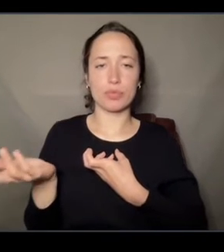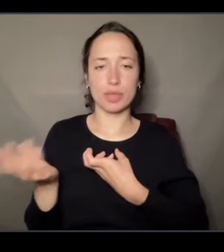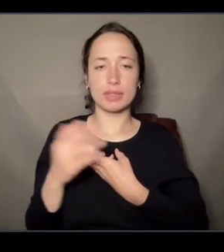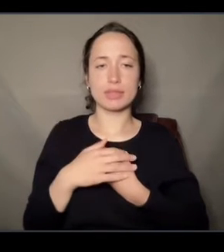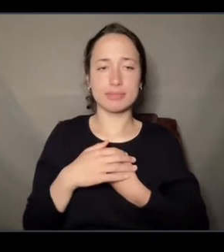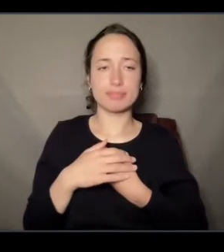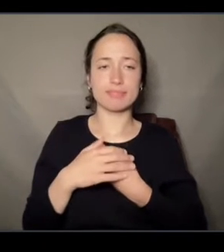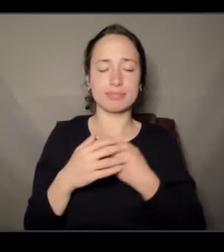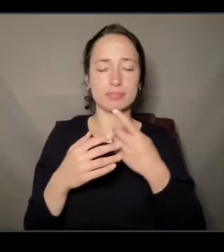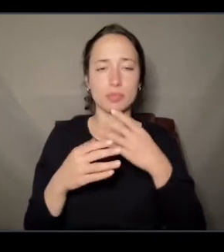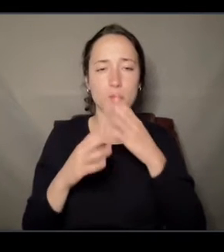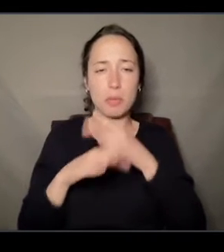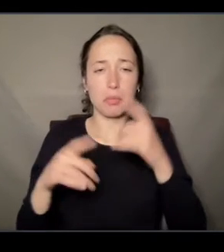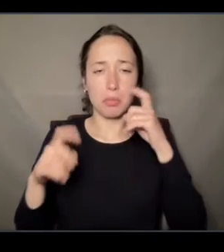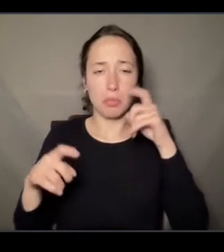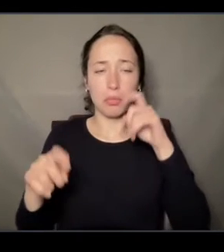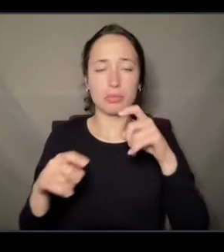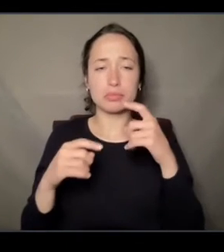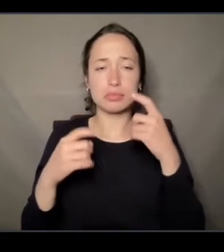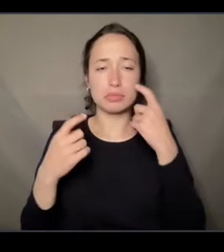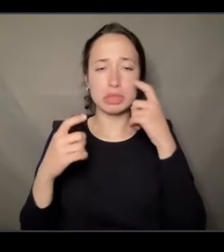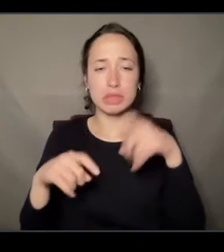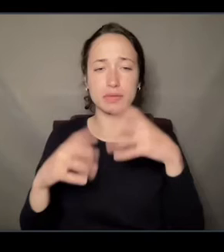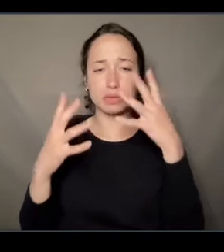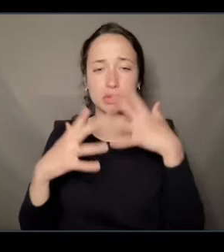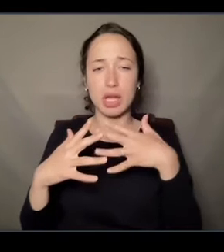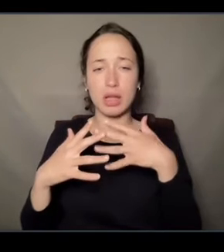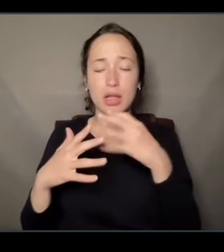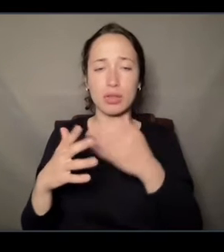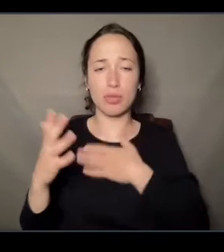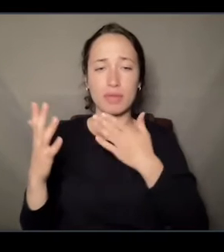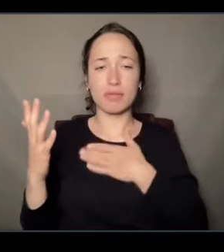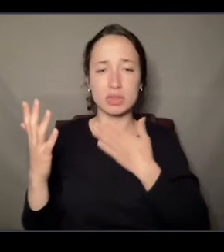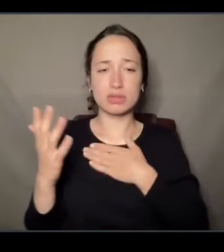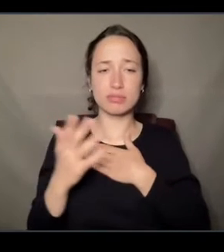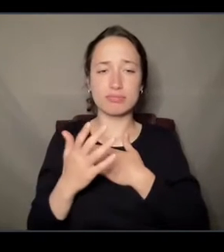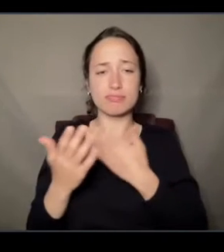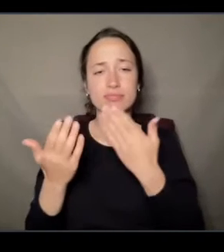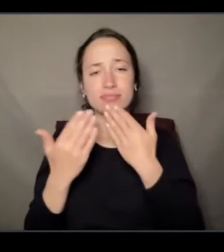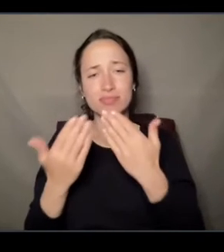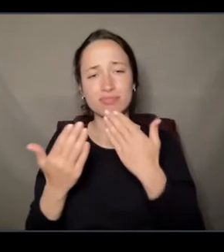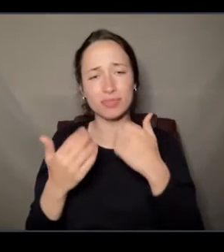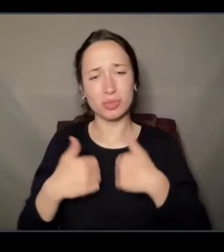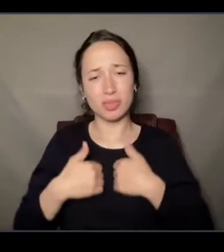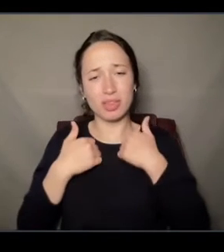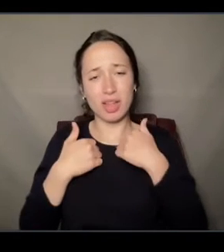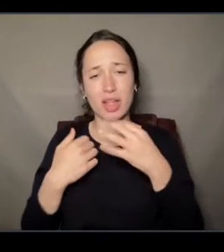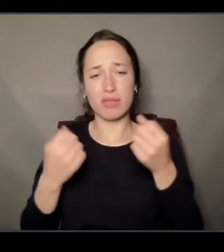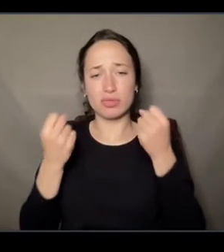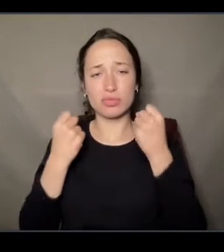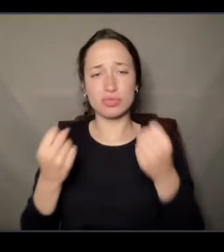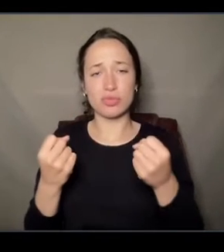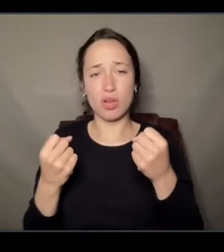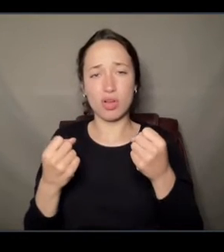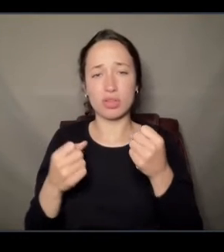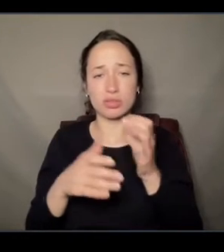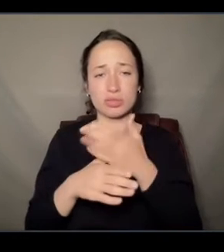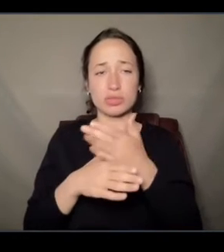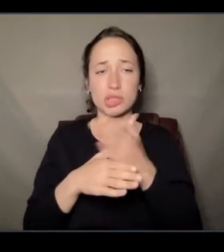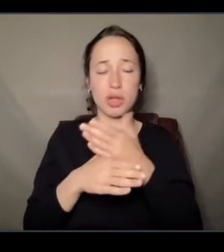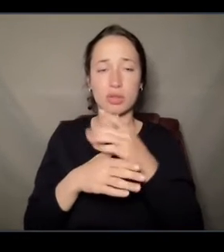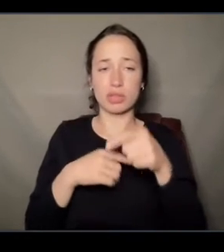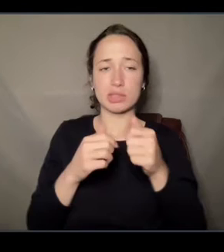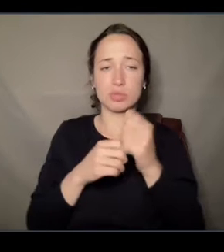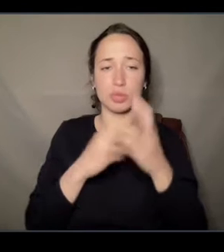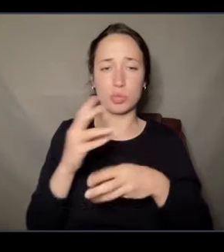way to quiet sobbing, tears of sadness and gratefulness. Thank you for being alive and strong to share this